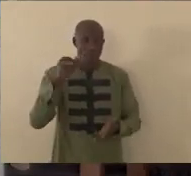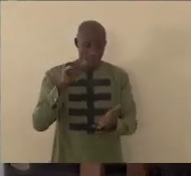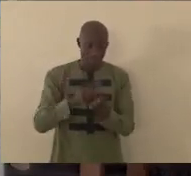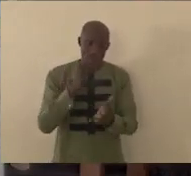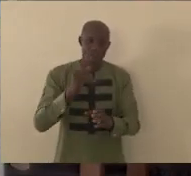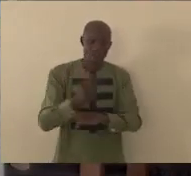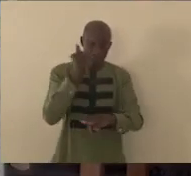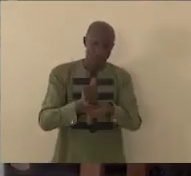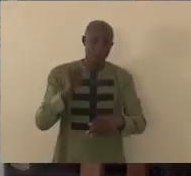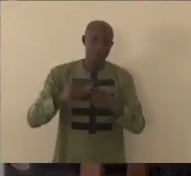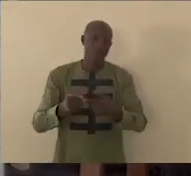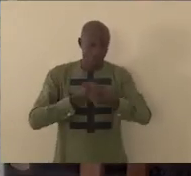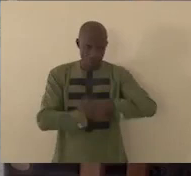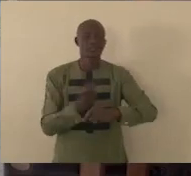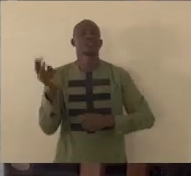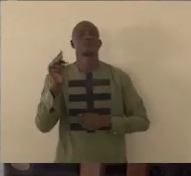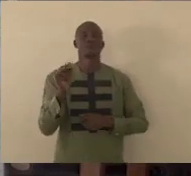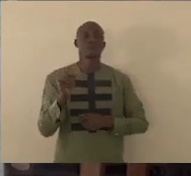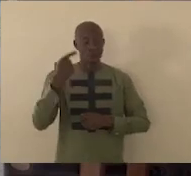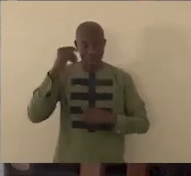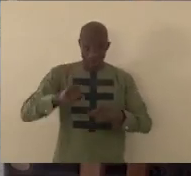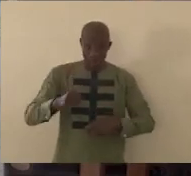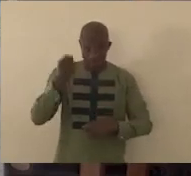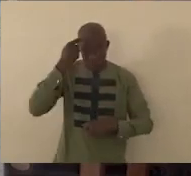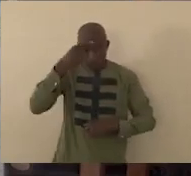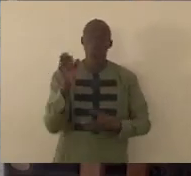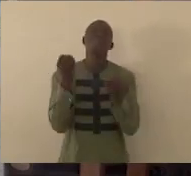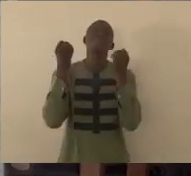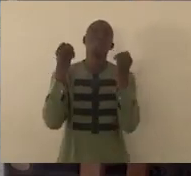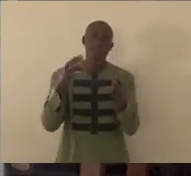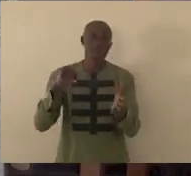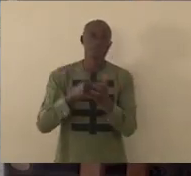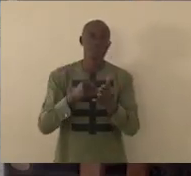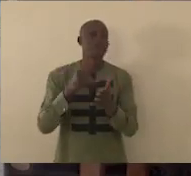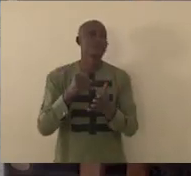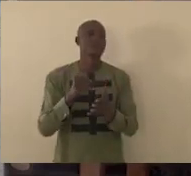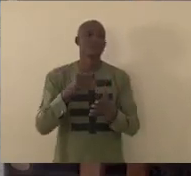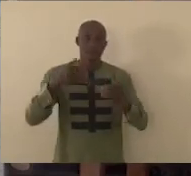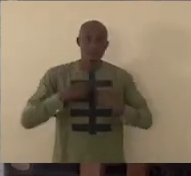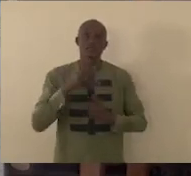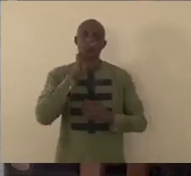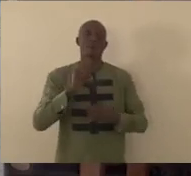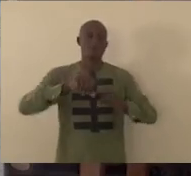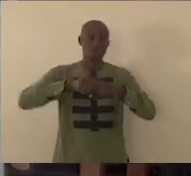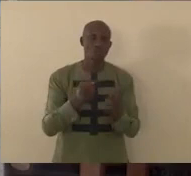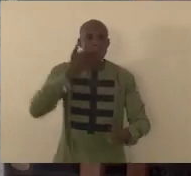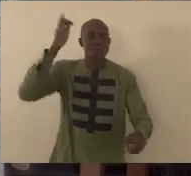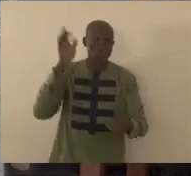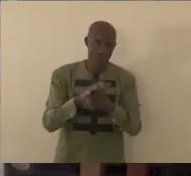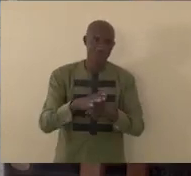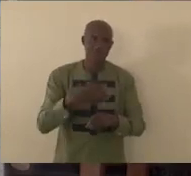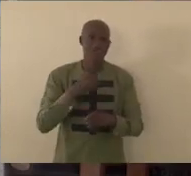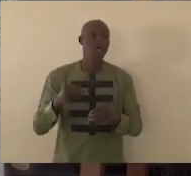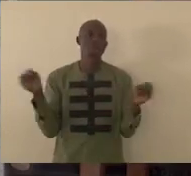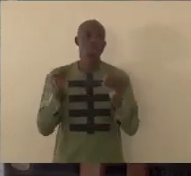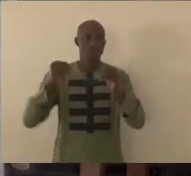to guarantee their safety. Yes, for many, it has been a tale of woe, of broken promises, and